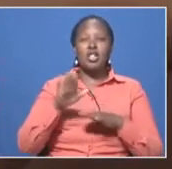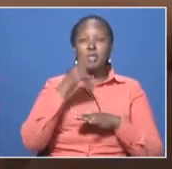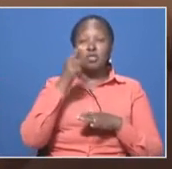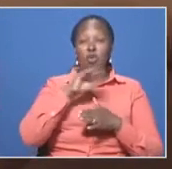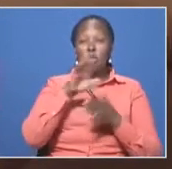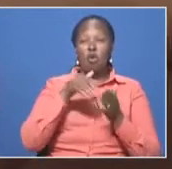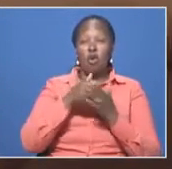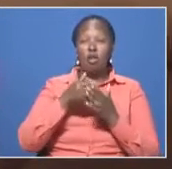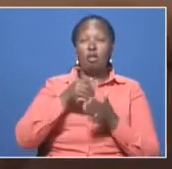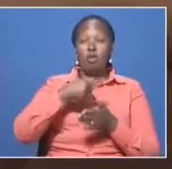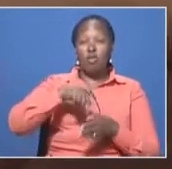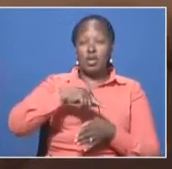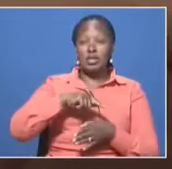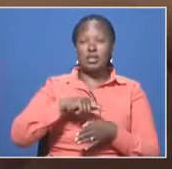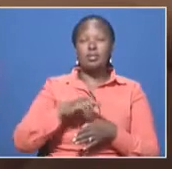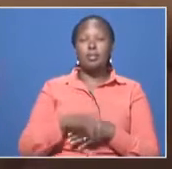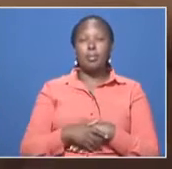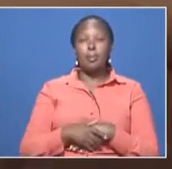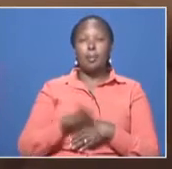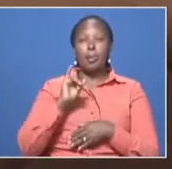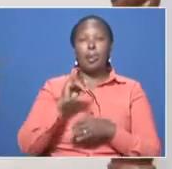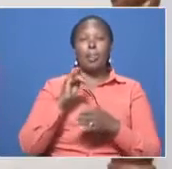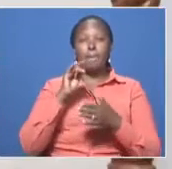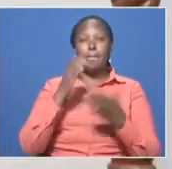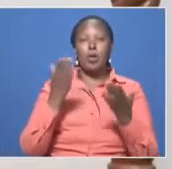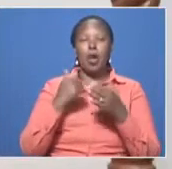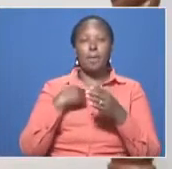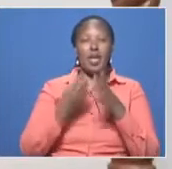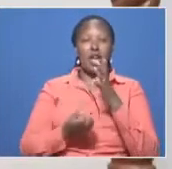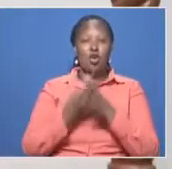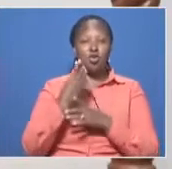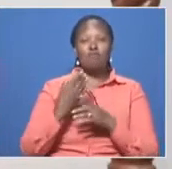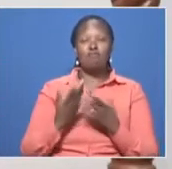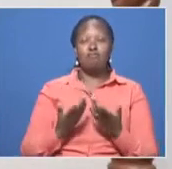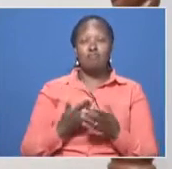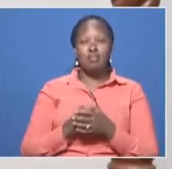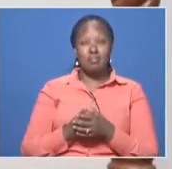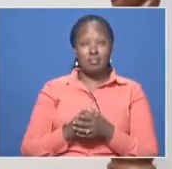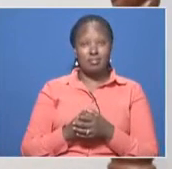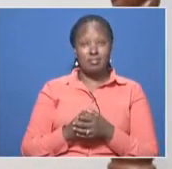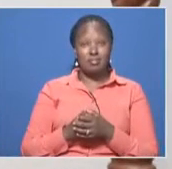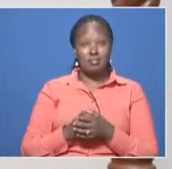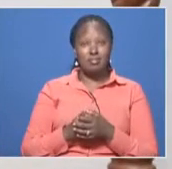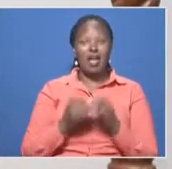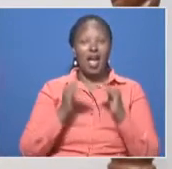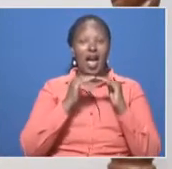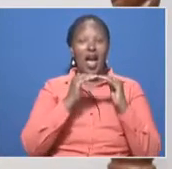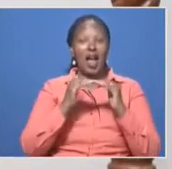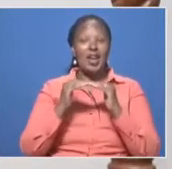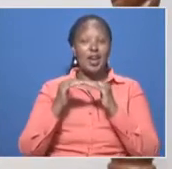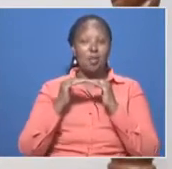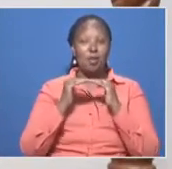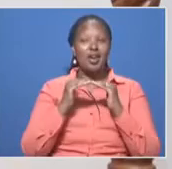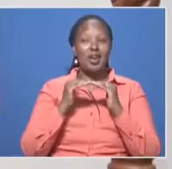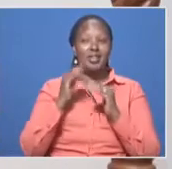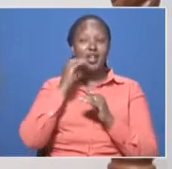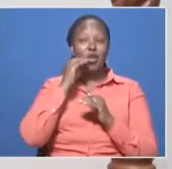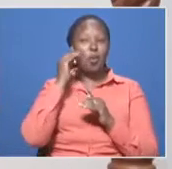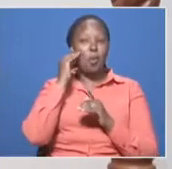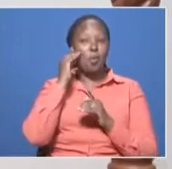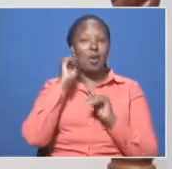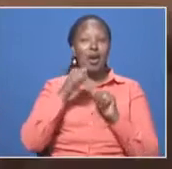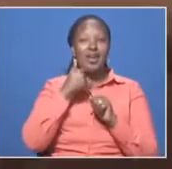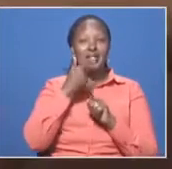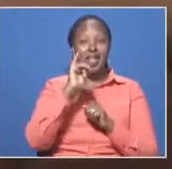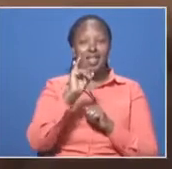so that's the home that I grew up in. Wow. A democratic home. I guess you could say the